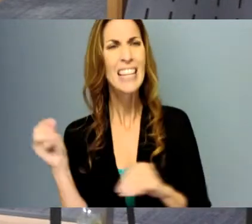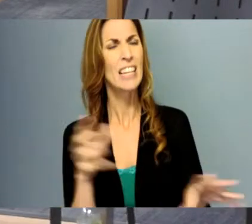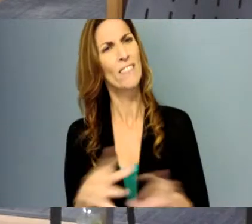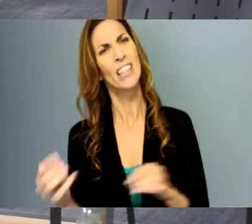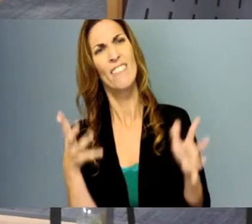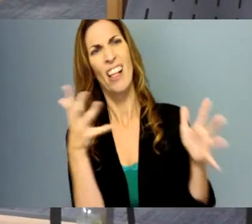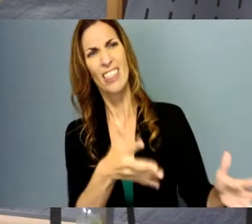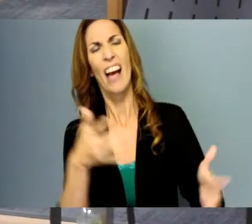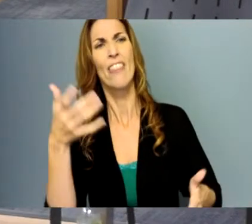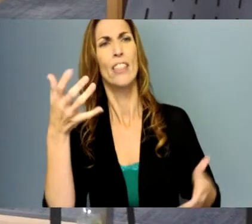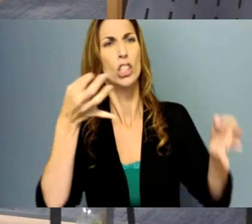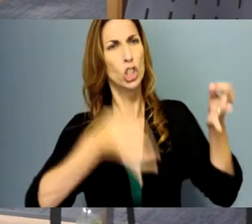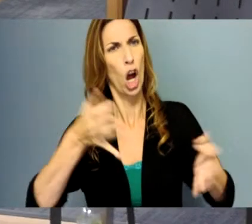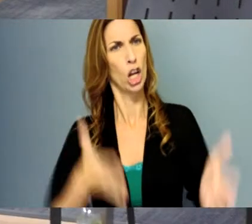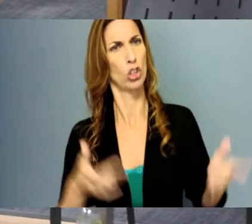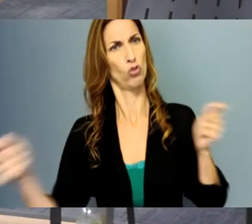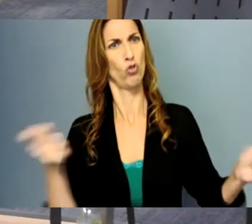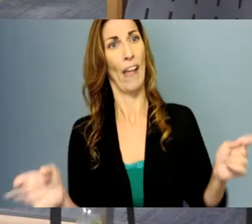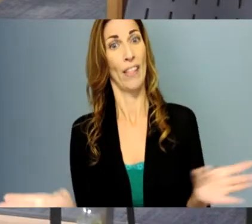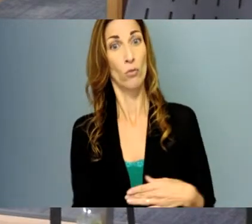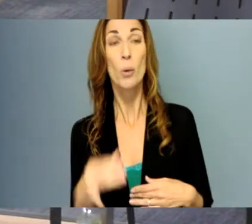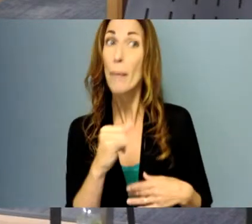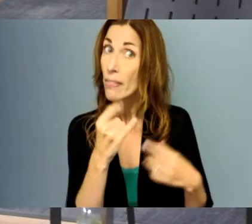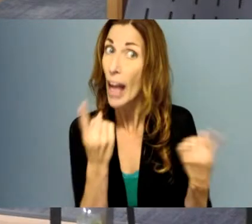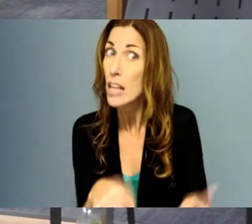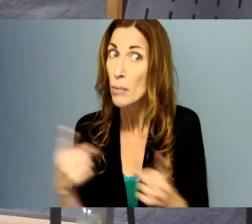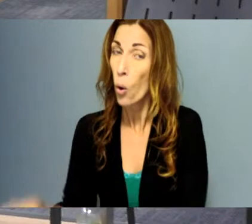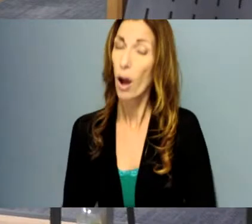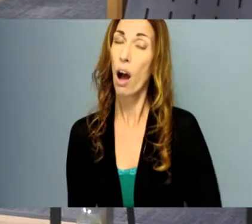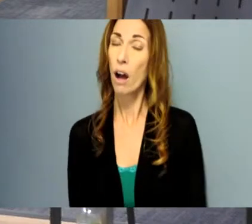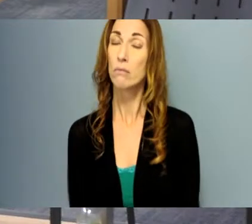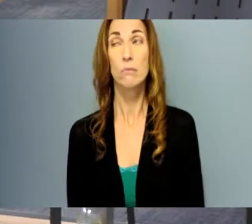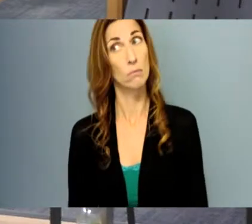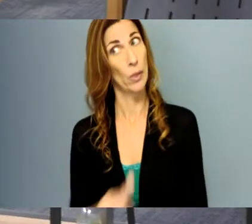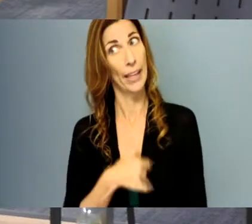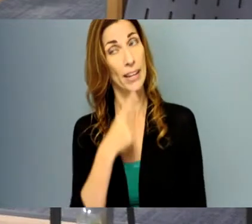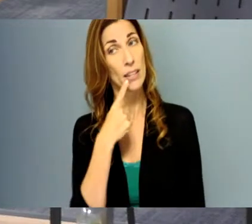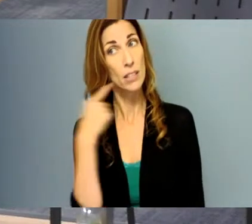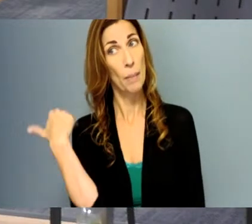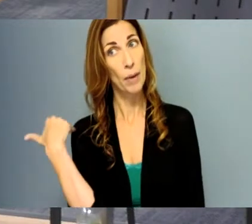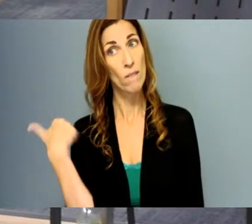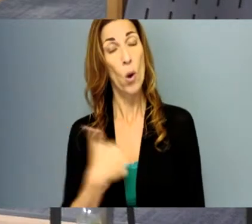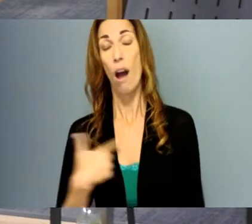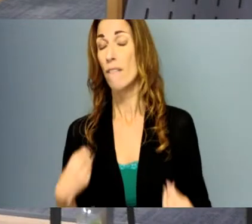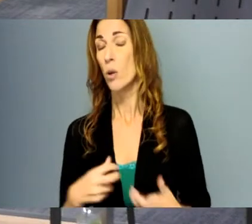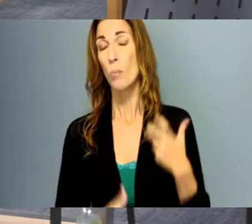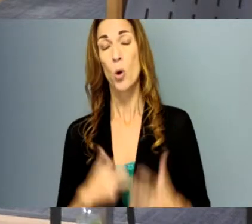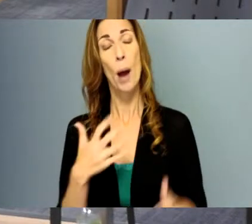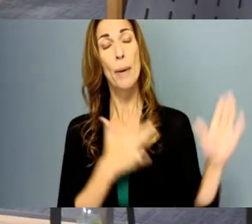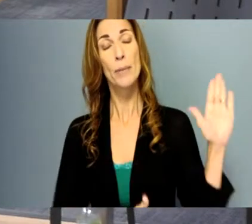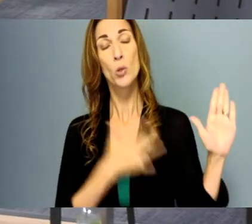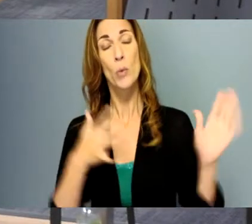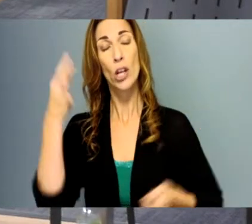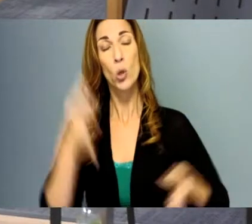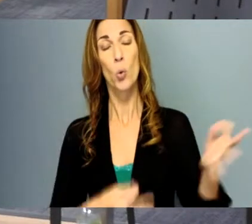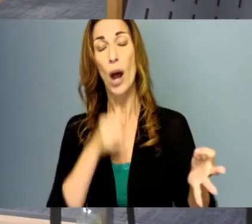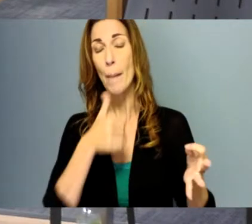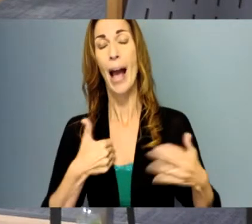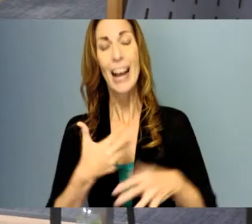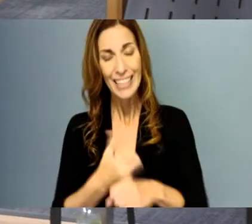run that room. That's been going on. So, like I said before, I have no problem swearing in court that I'm not getting the